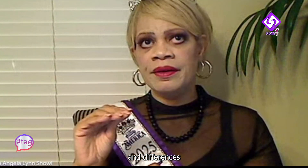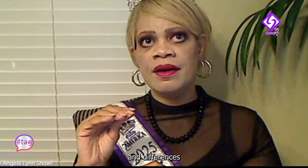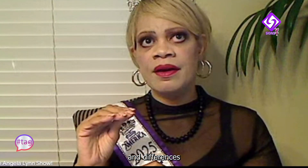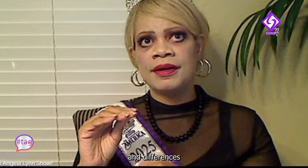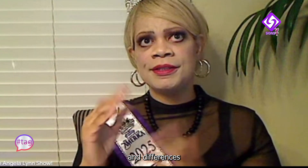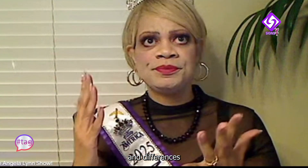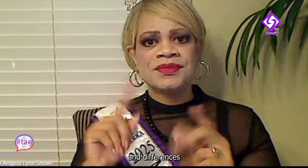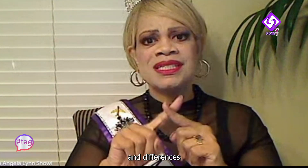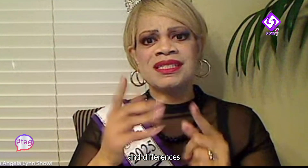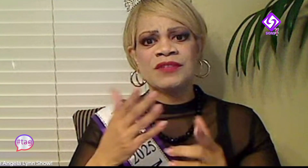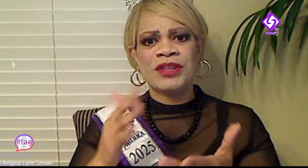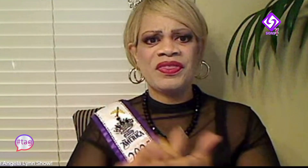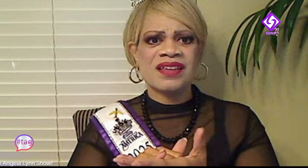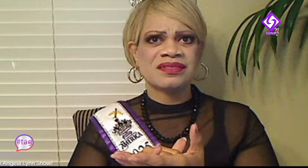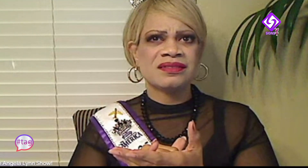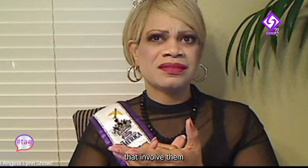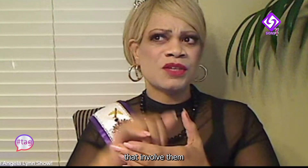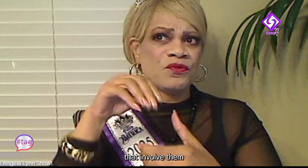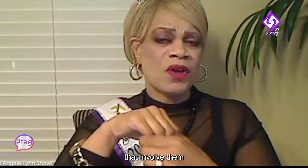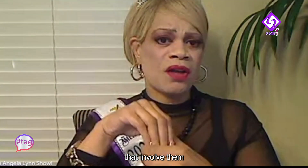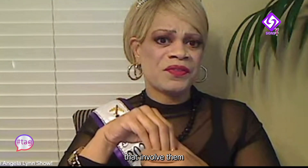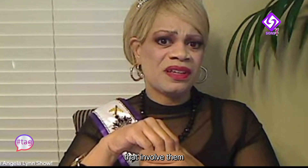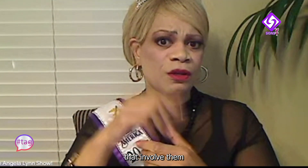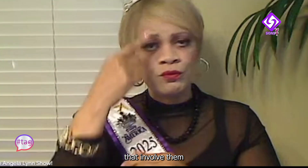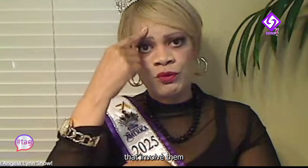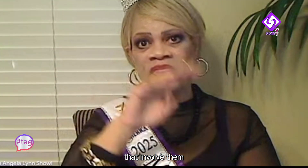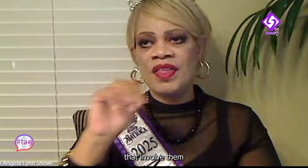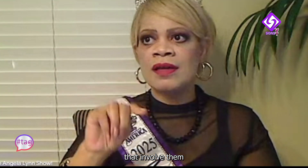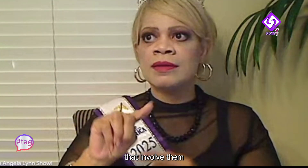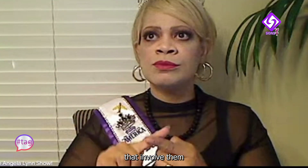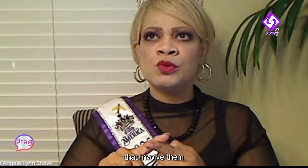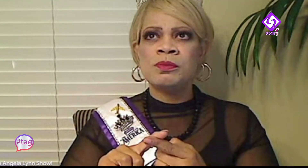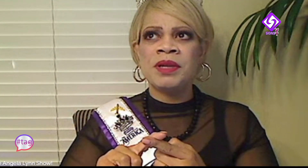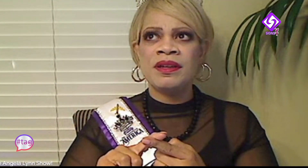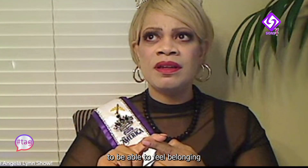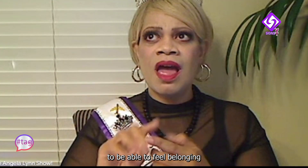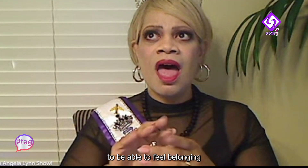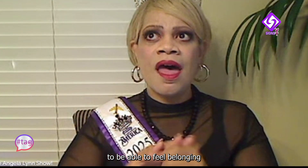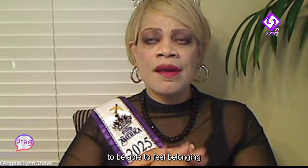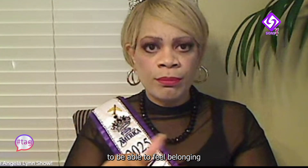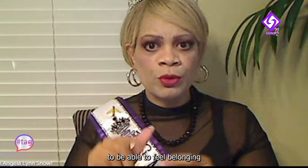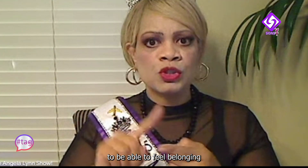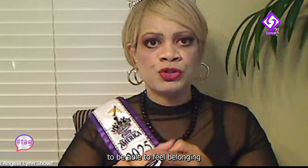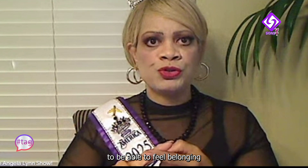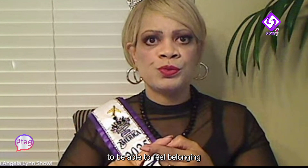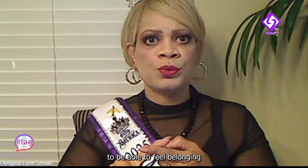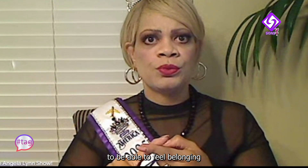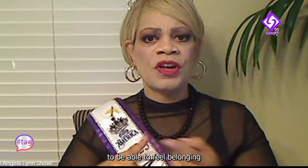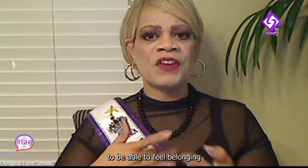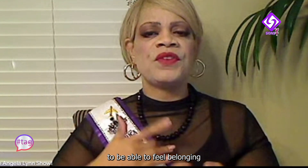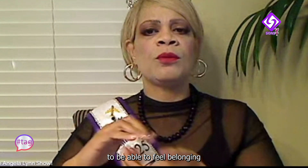and differences that involve them to be able